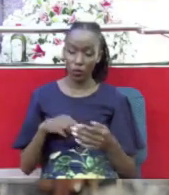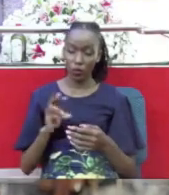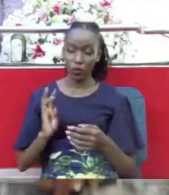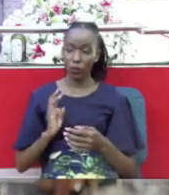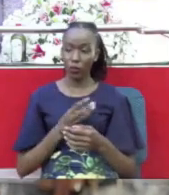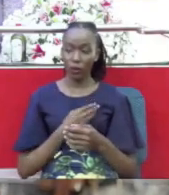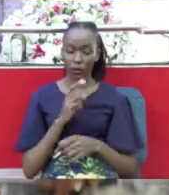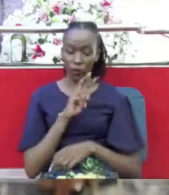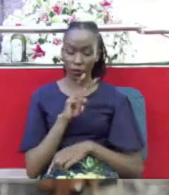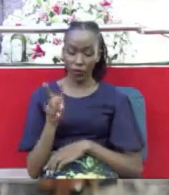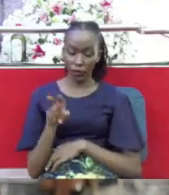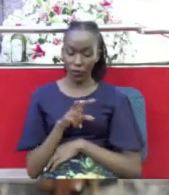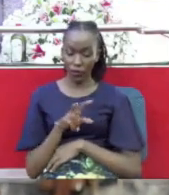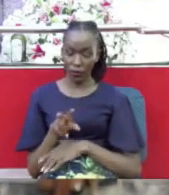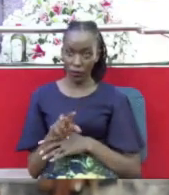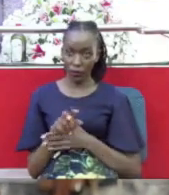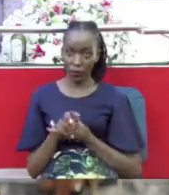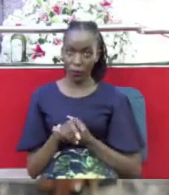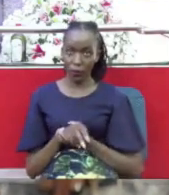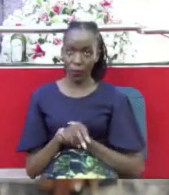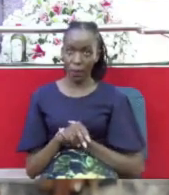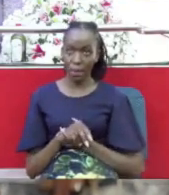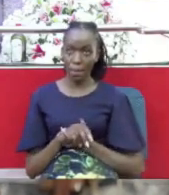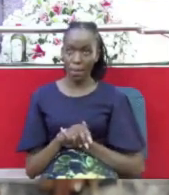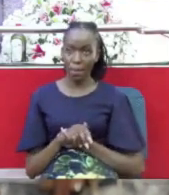that majority of them are not urbanites like us.